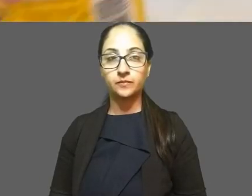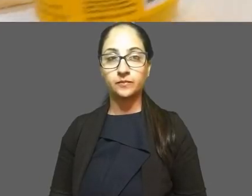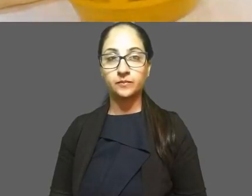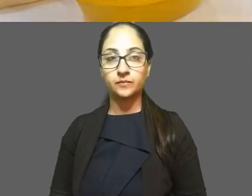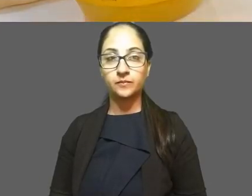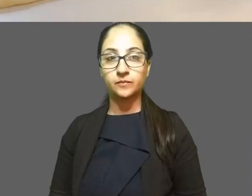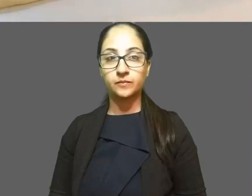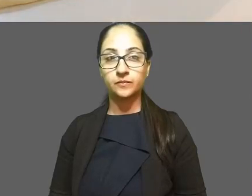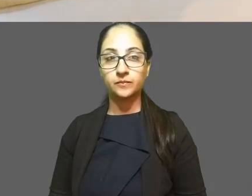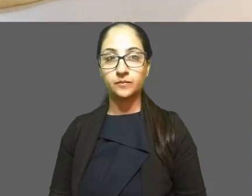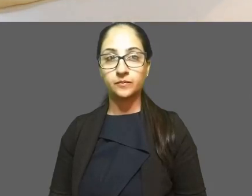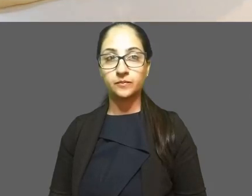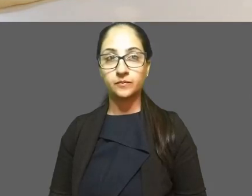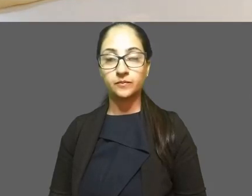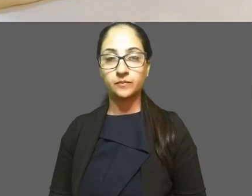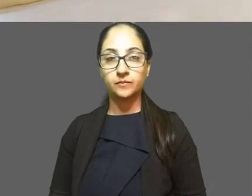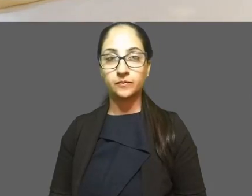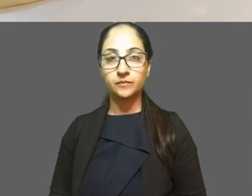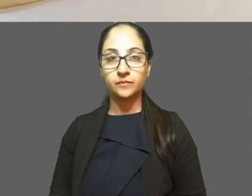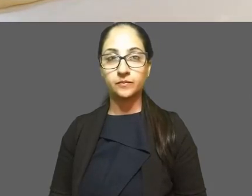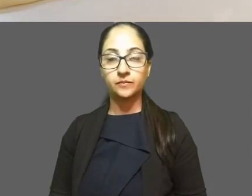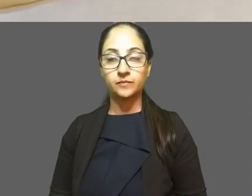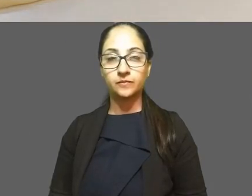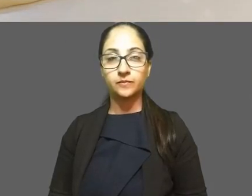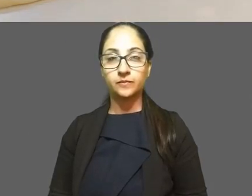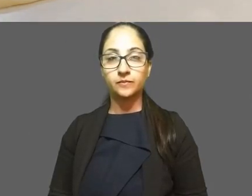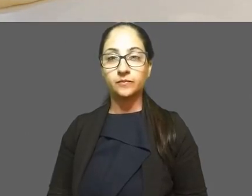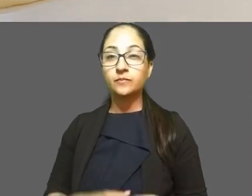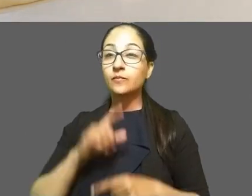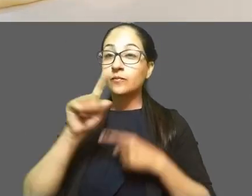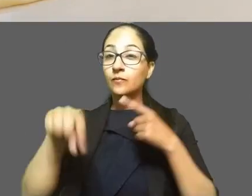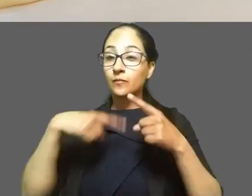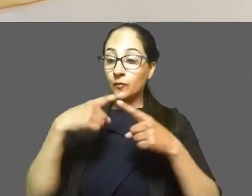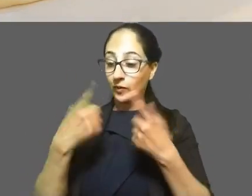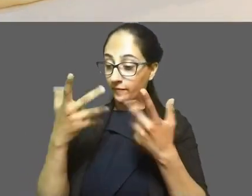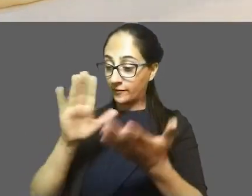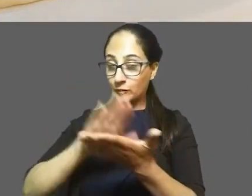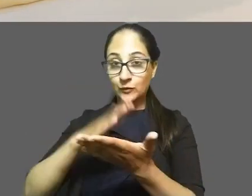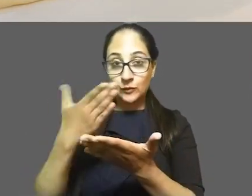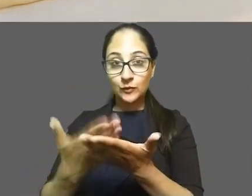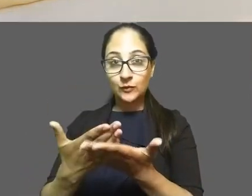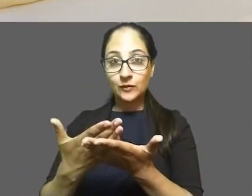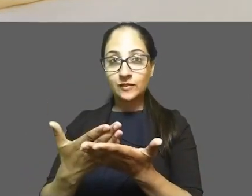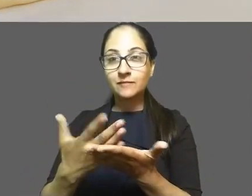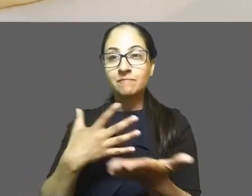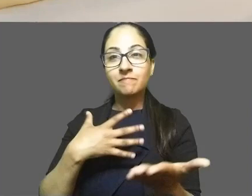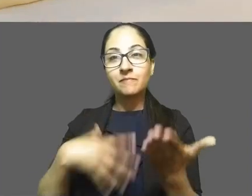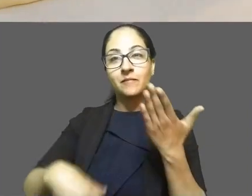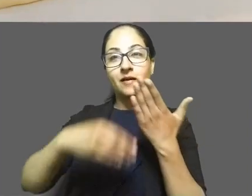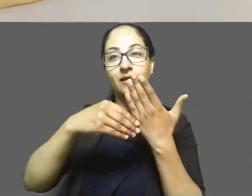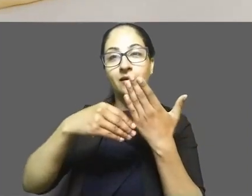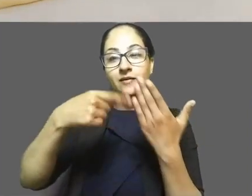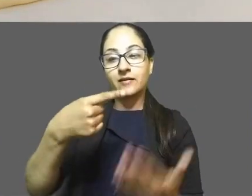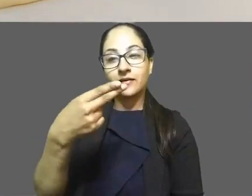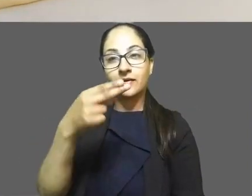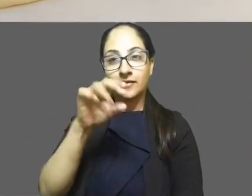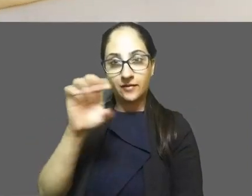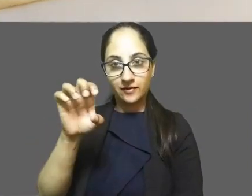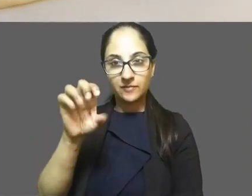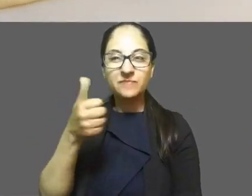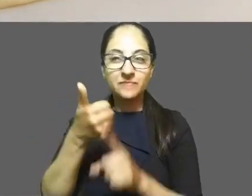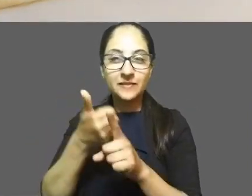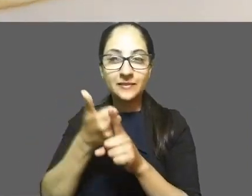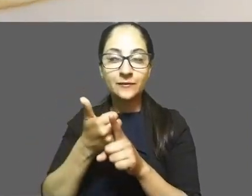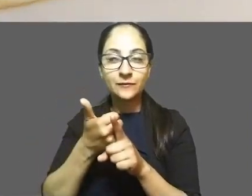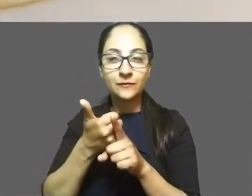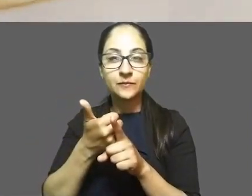Now, something that I like to put onto my naan after it's done is a little bit